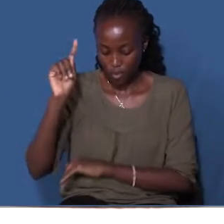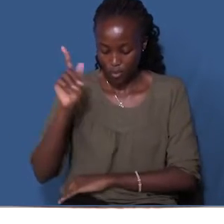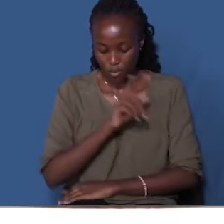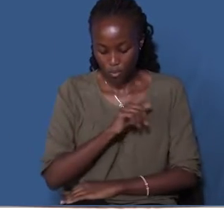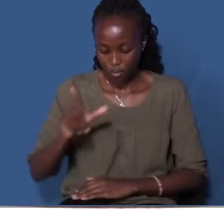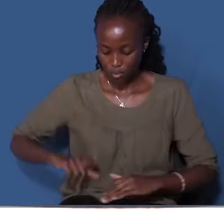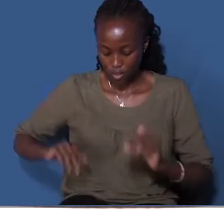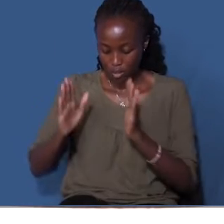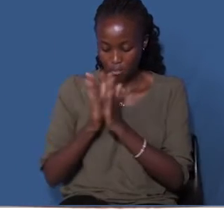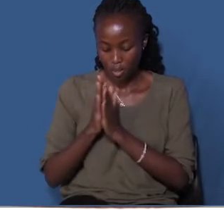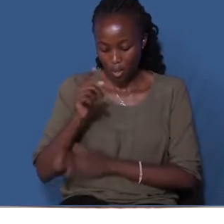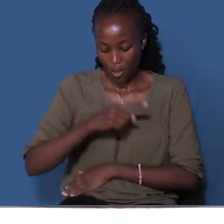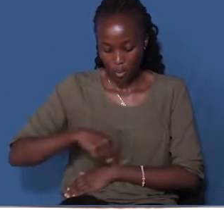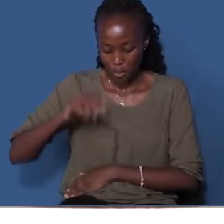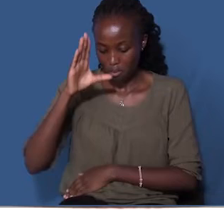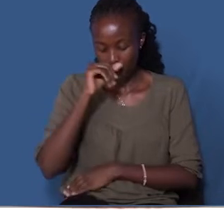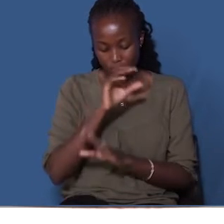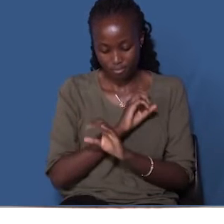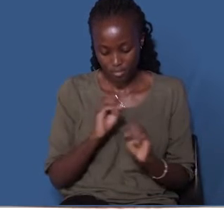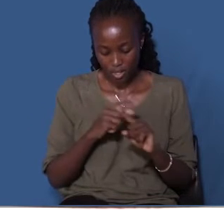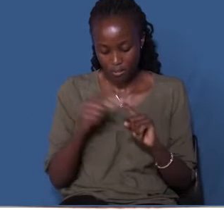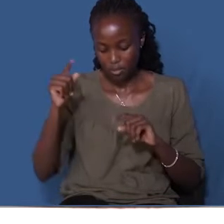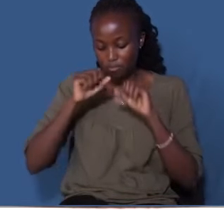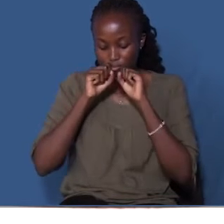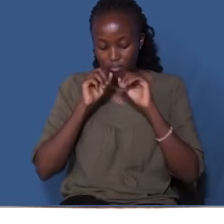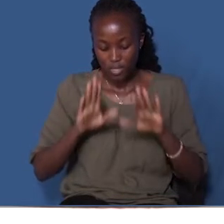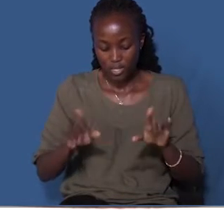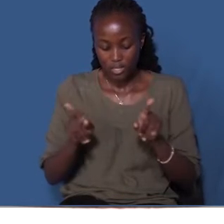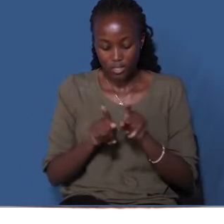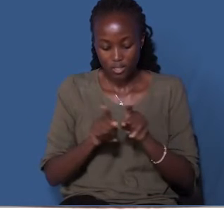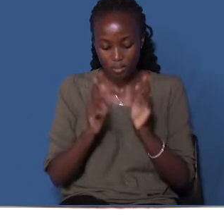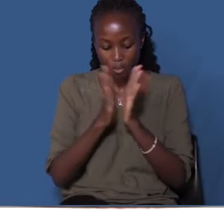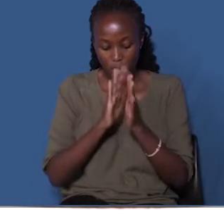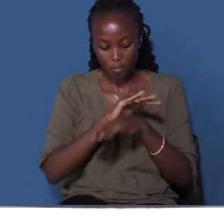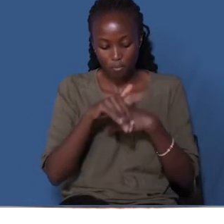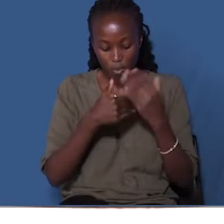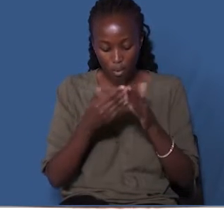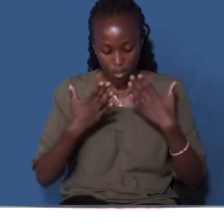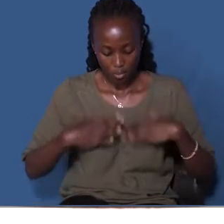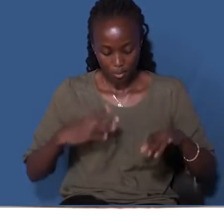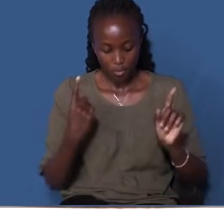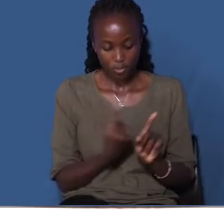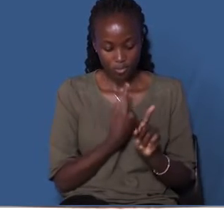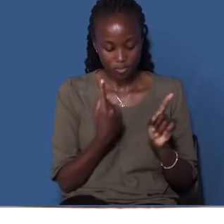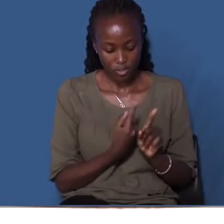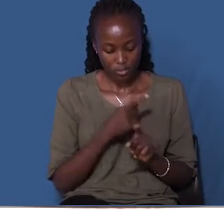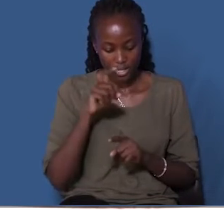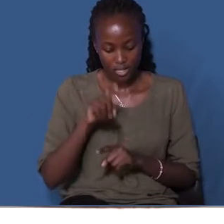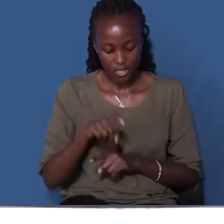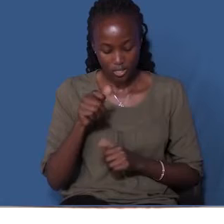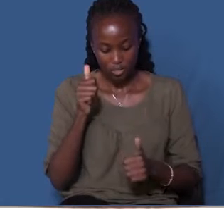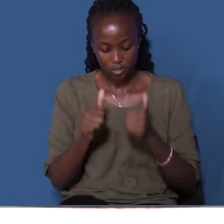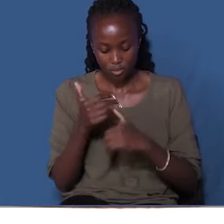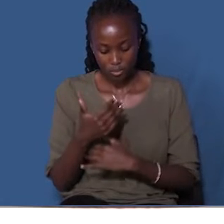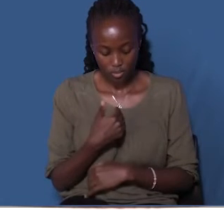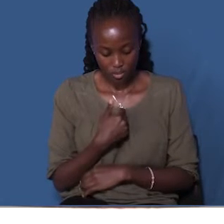not be left behind in the move of God. I pray for all of us, and especially for the needs that are represented over those that are